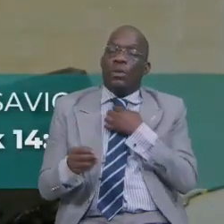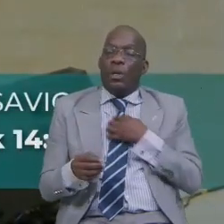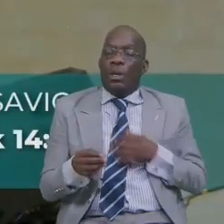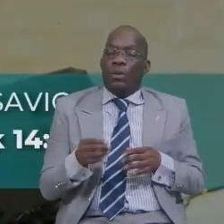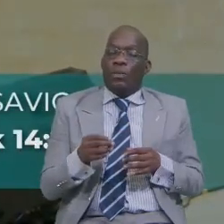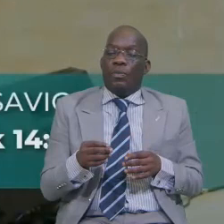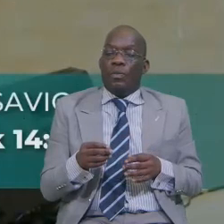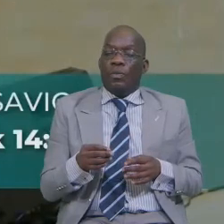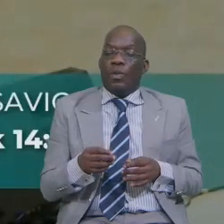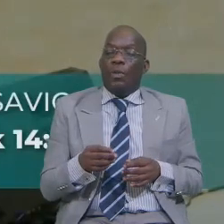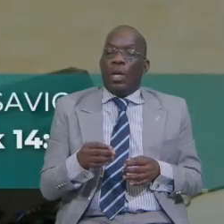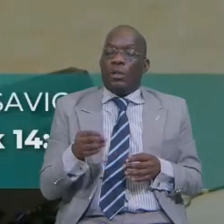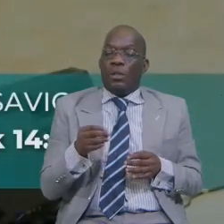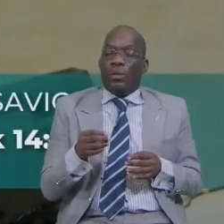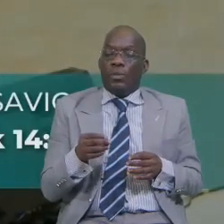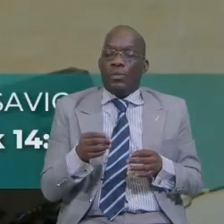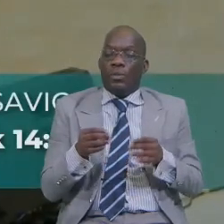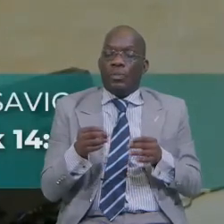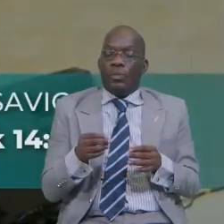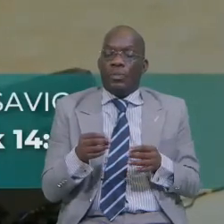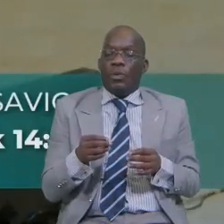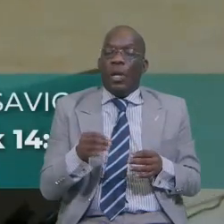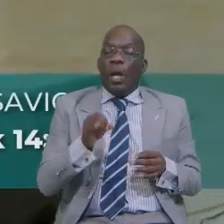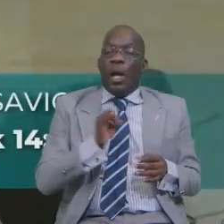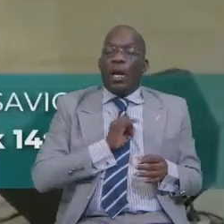with amen. And I too, I say